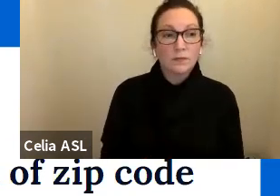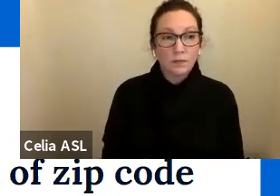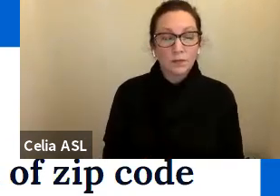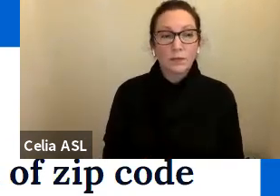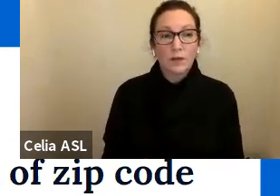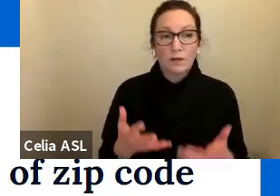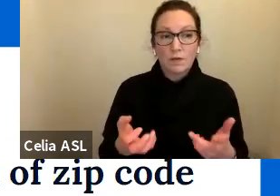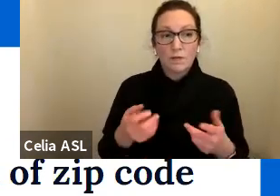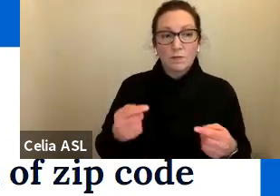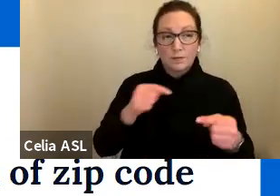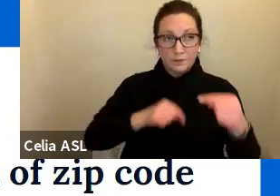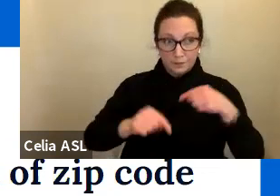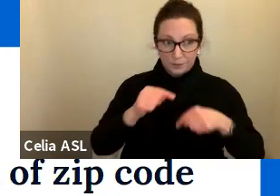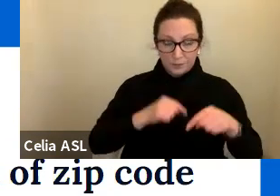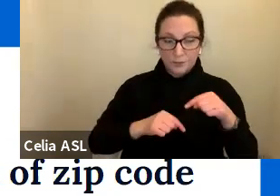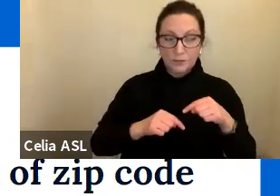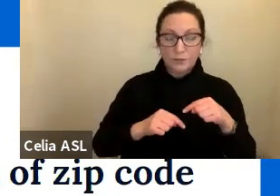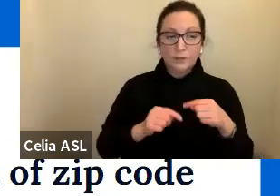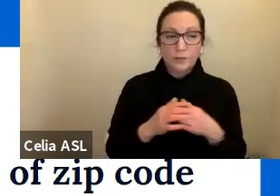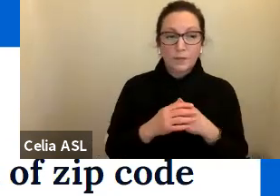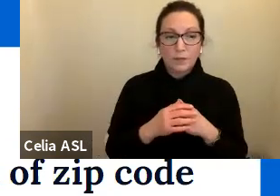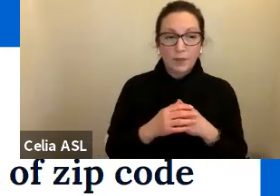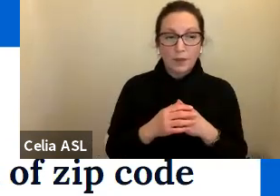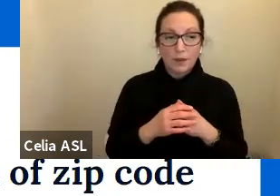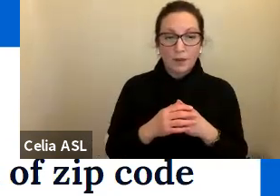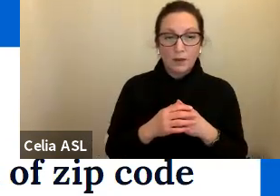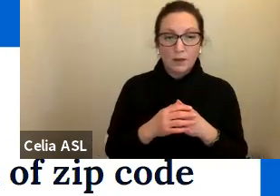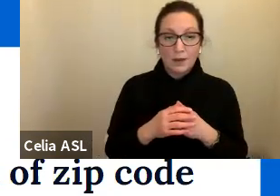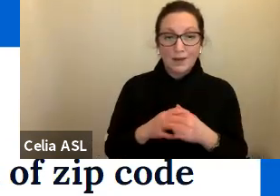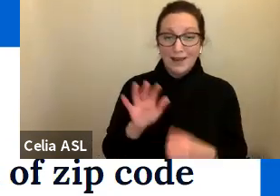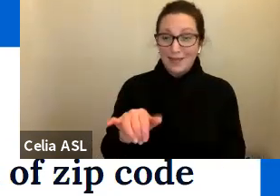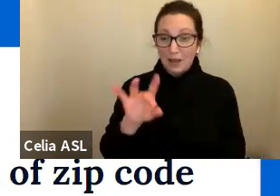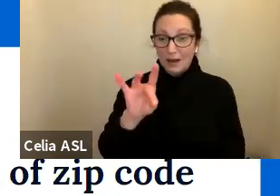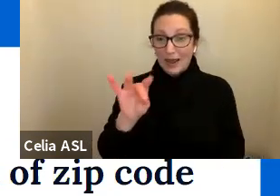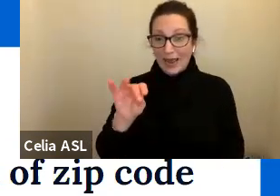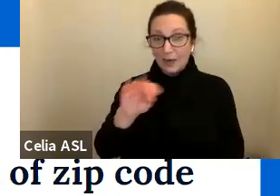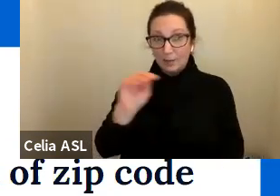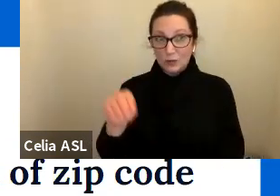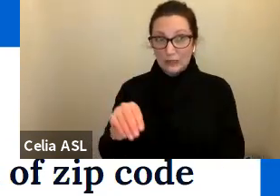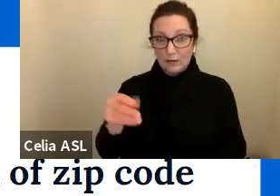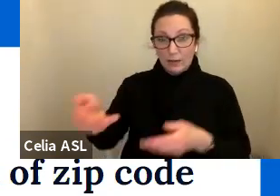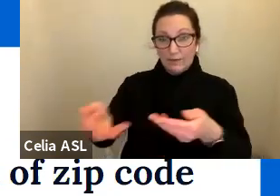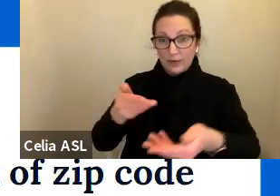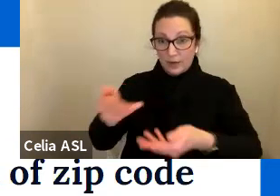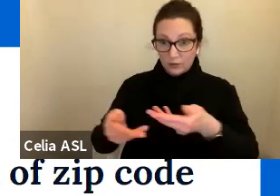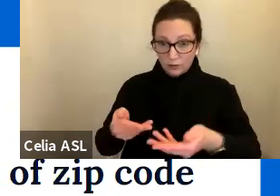So with respect to the 80% of invitations,